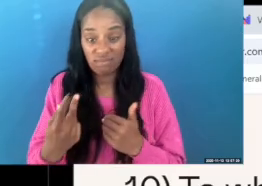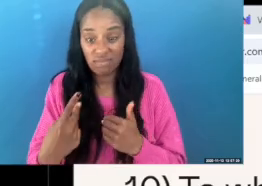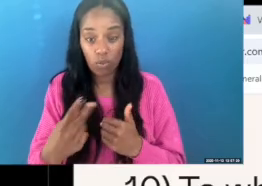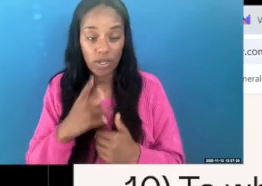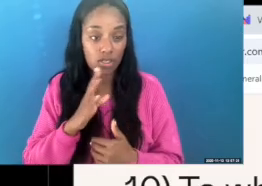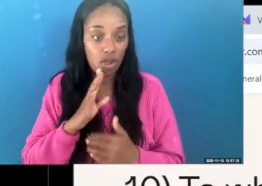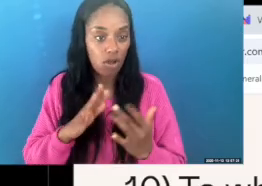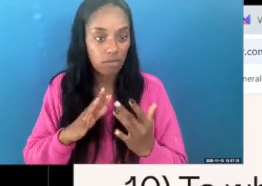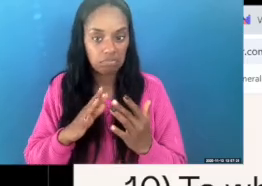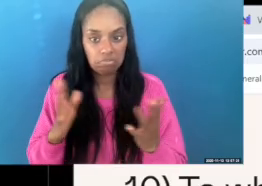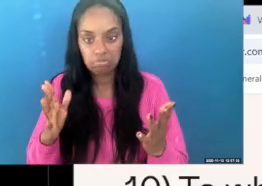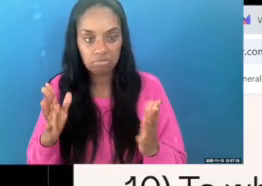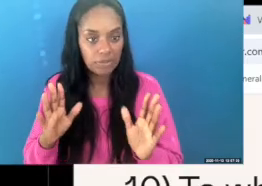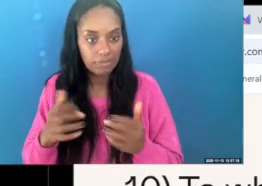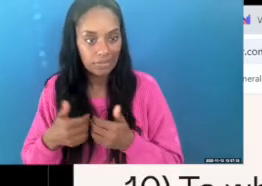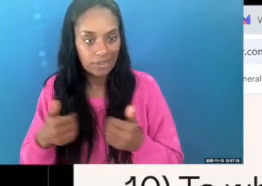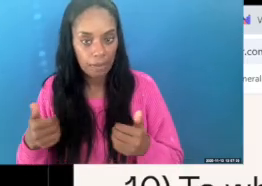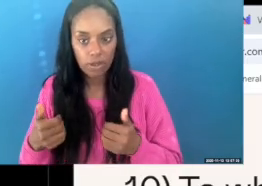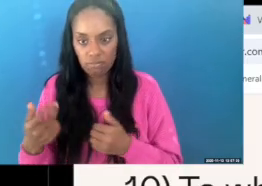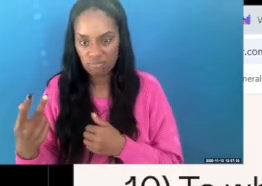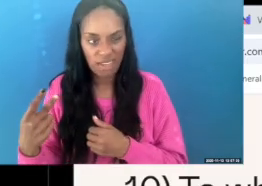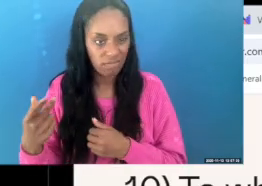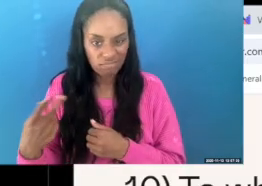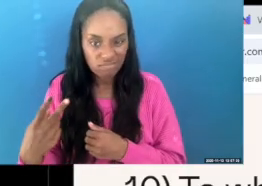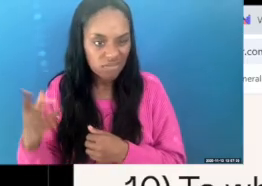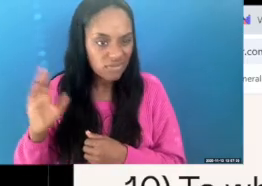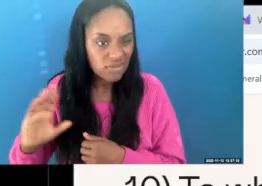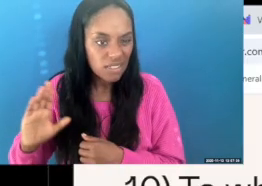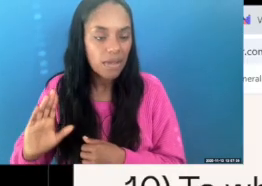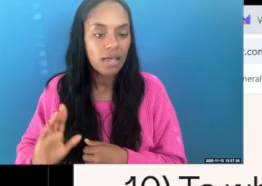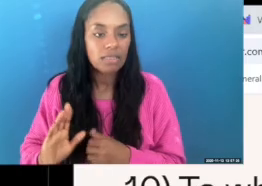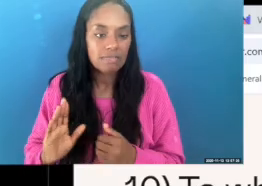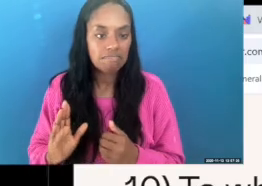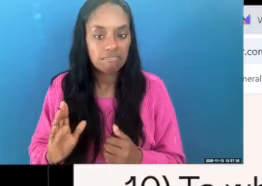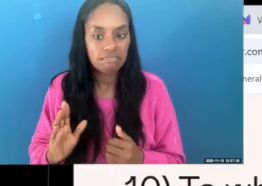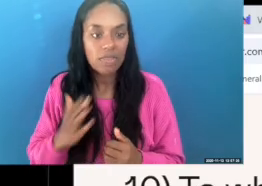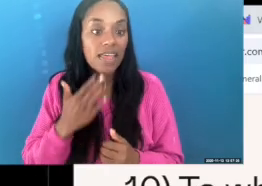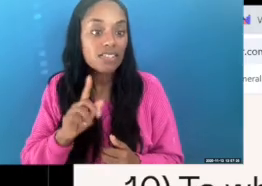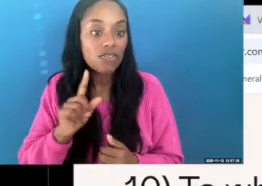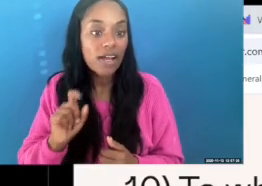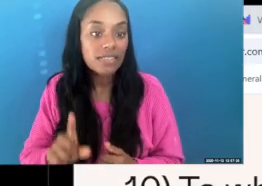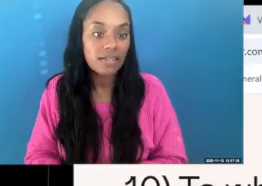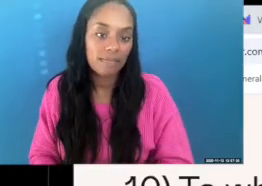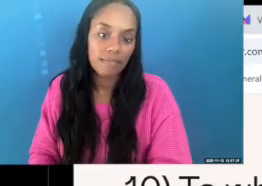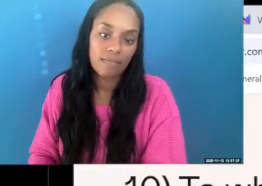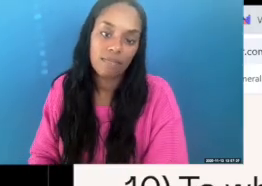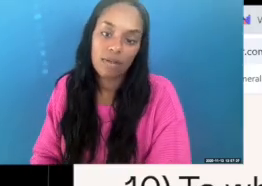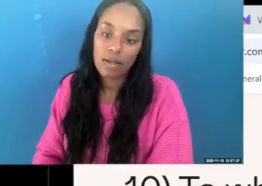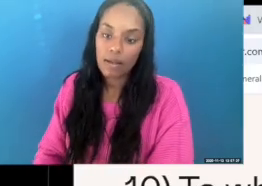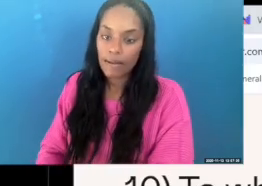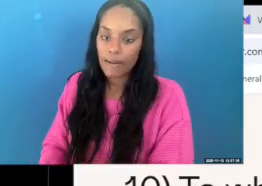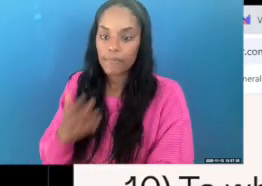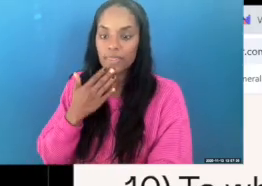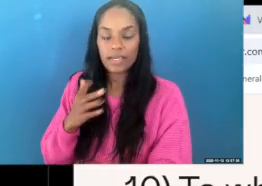should say drivers and small fleet operators would probably want to take advantage of. Anyway, Pete, we could